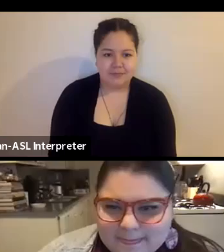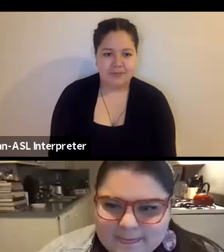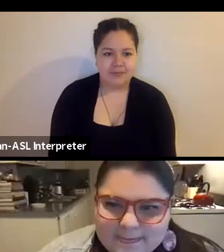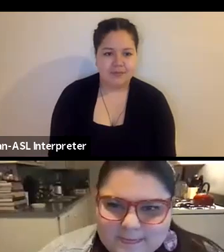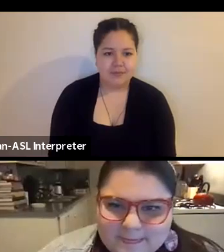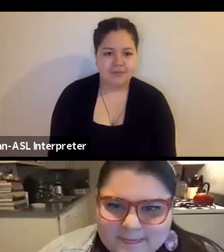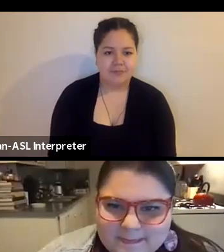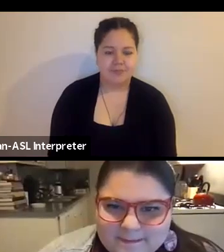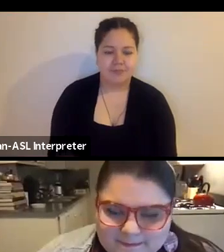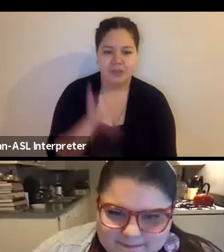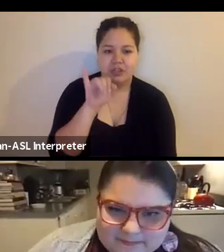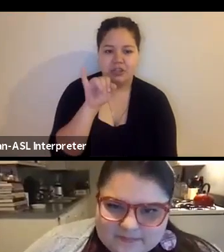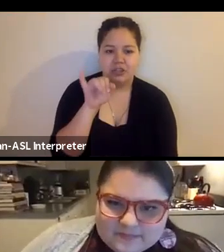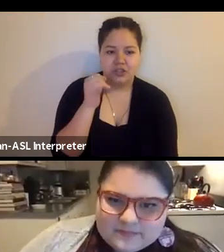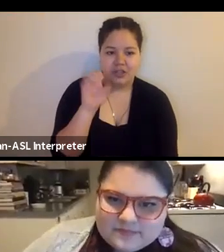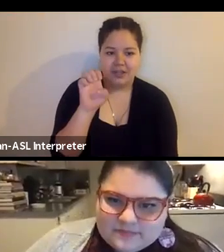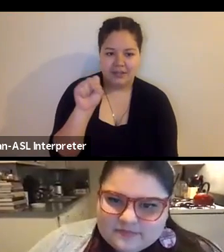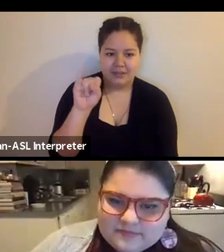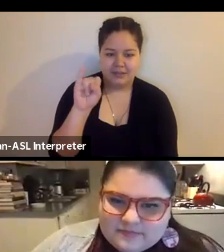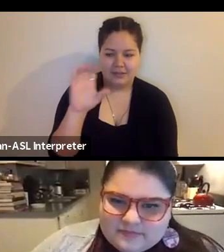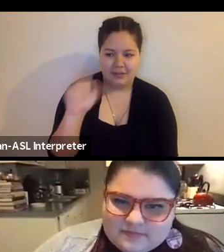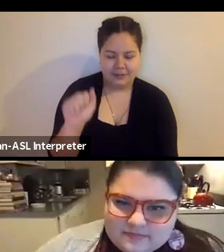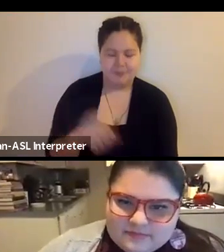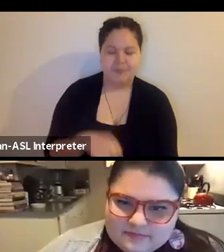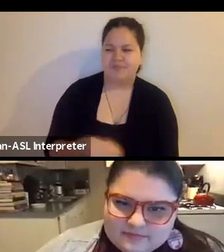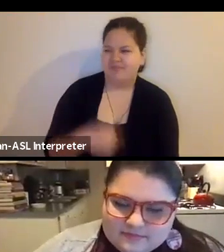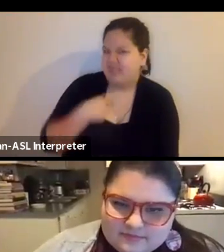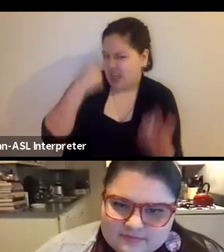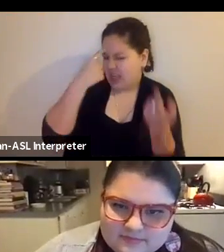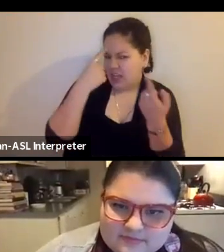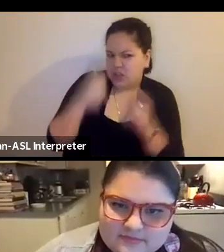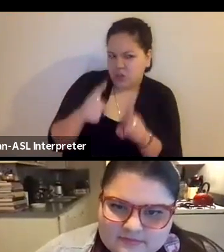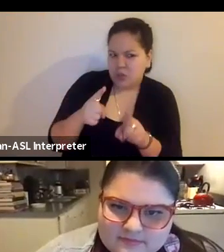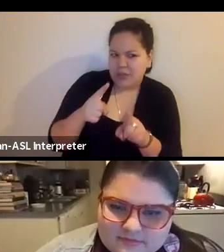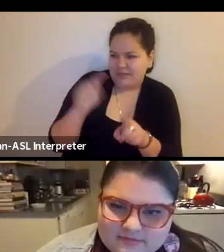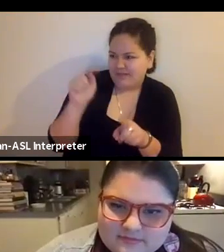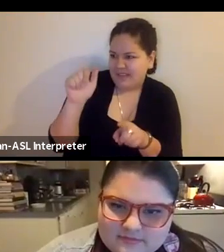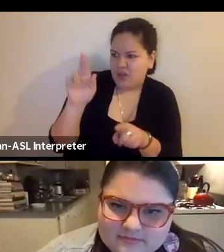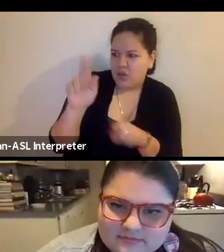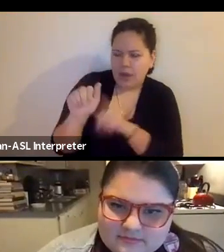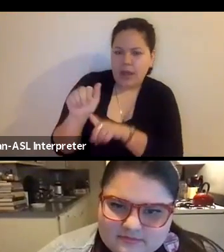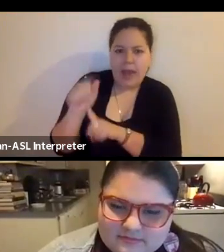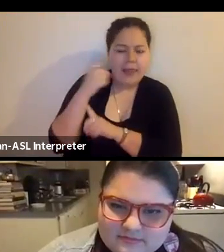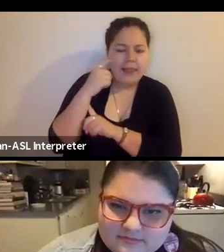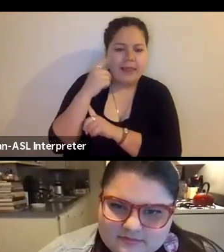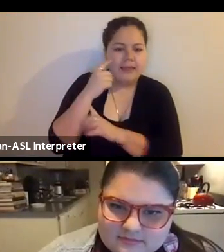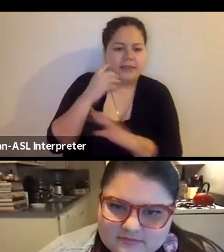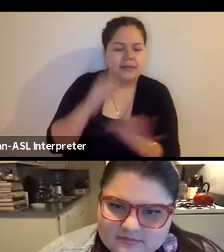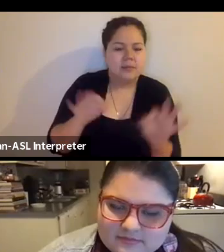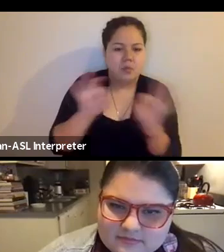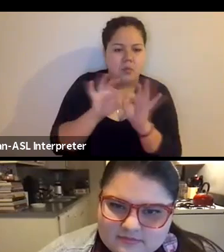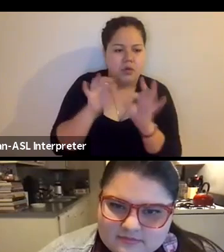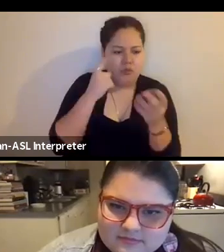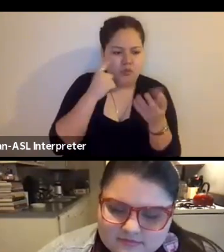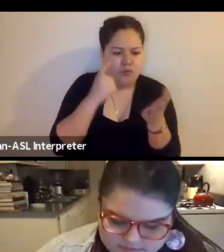This is Jessica. I agree with Tara. I think they should be done. And in